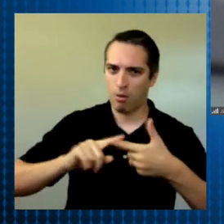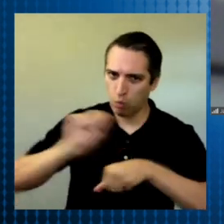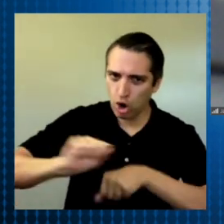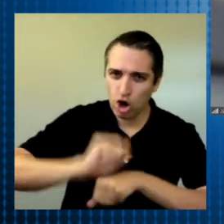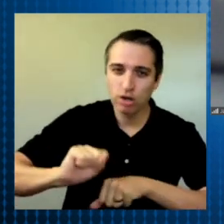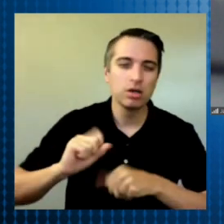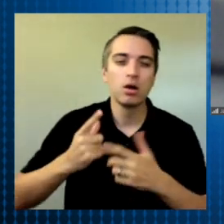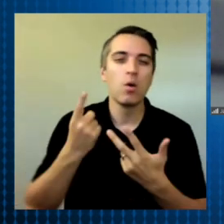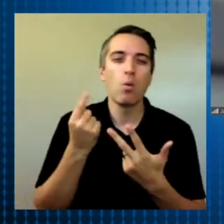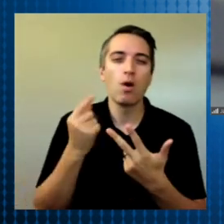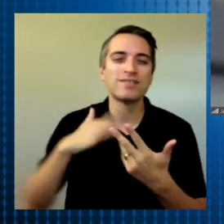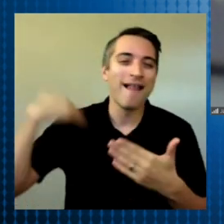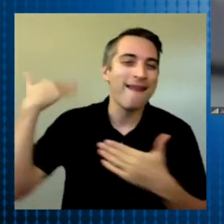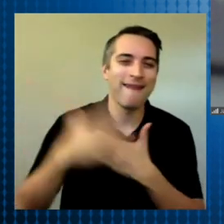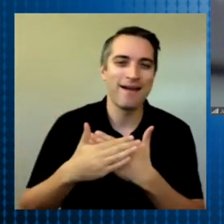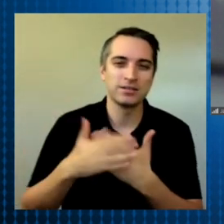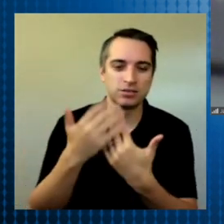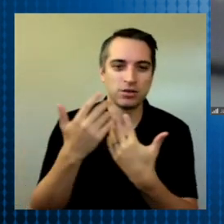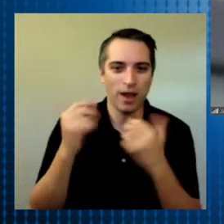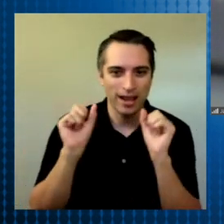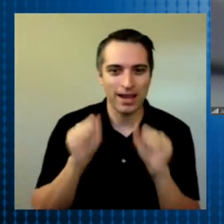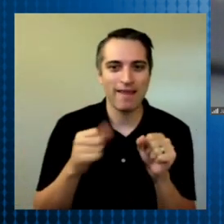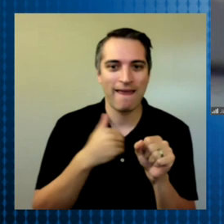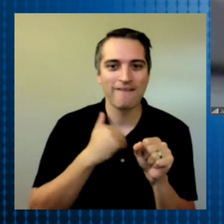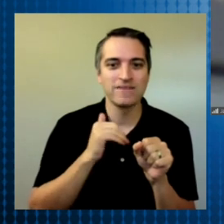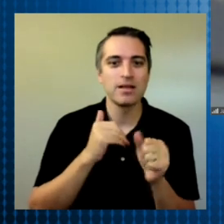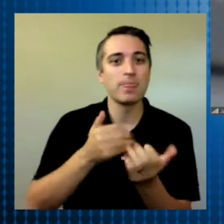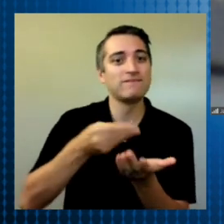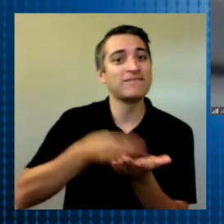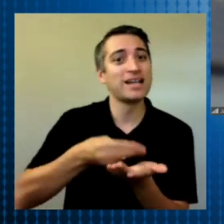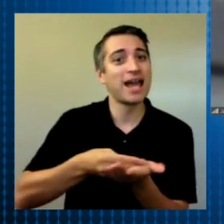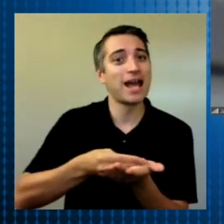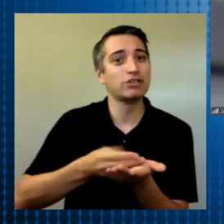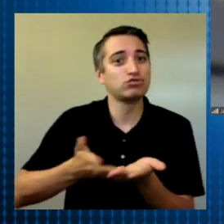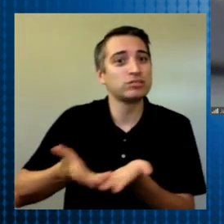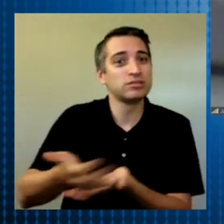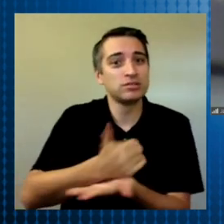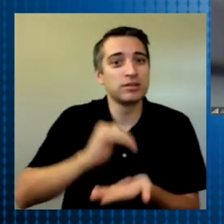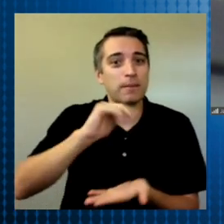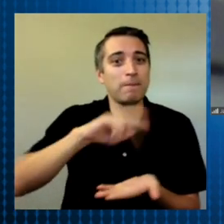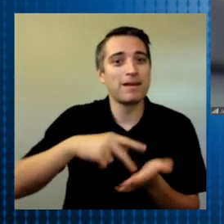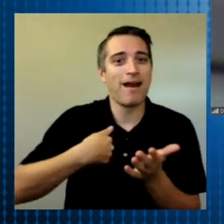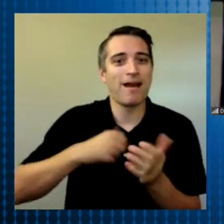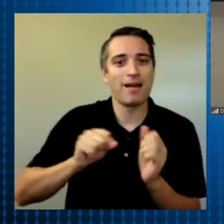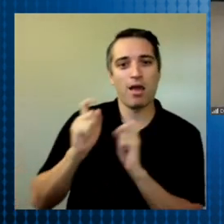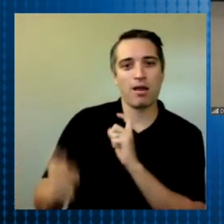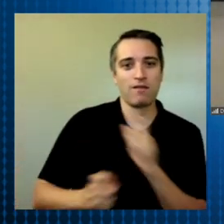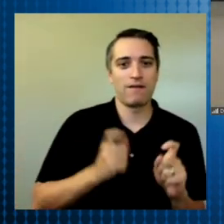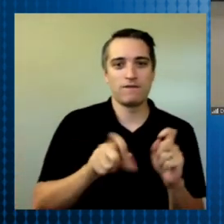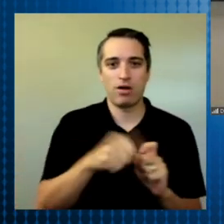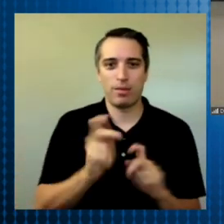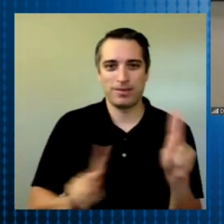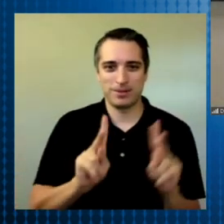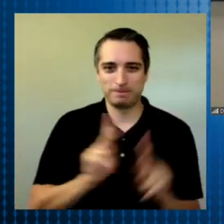that next step in order to get to that financial level where I'm able to help bless others? Well,